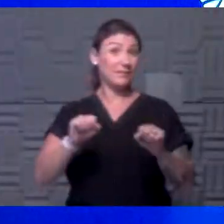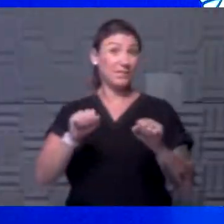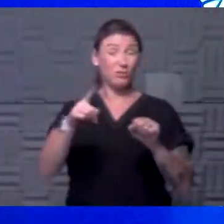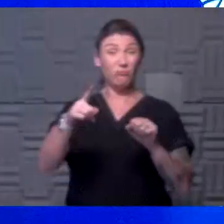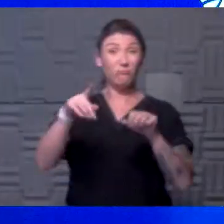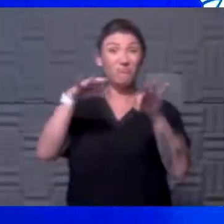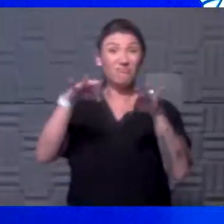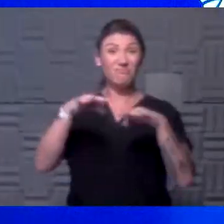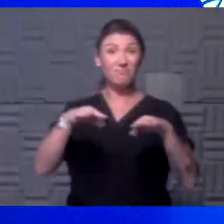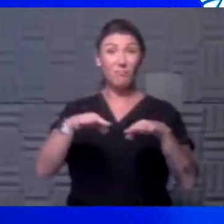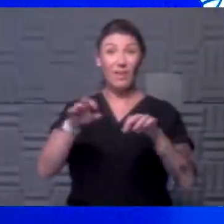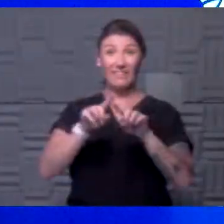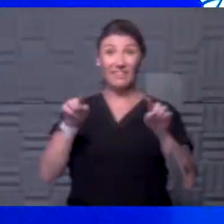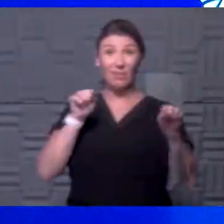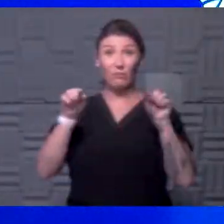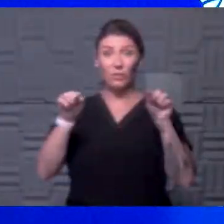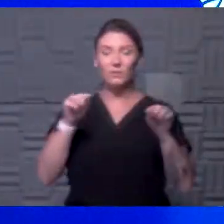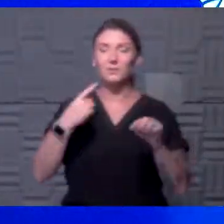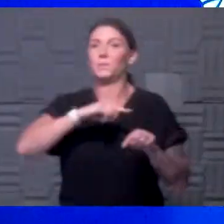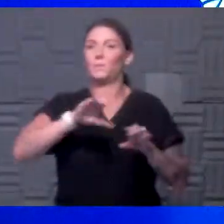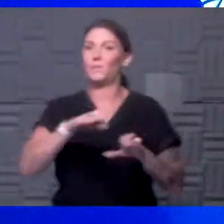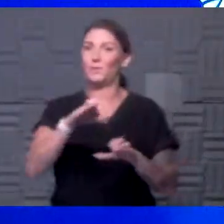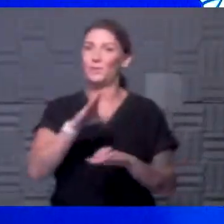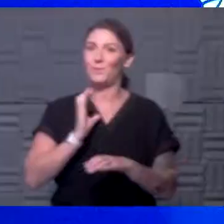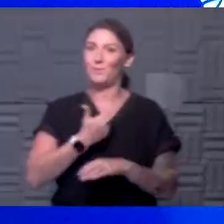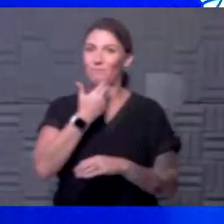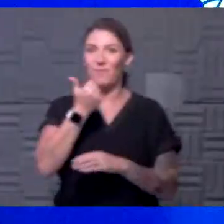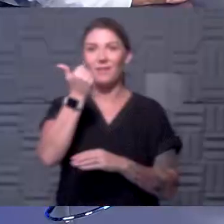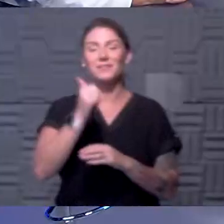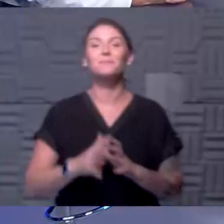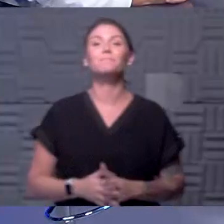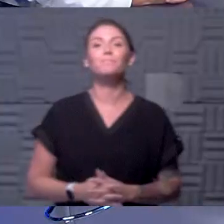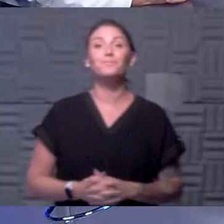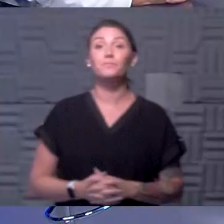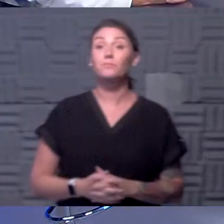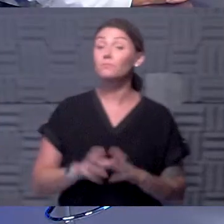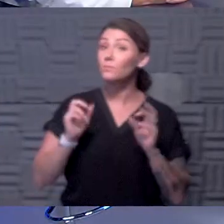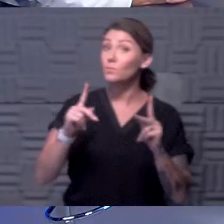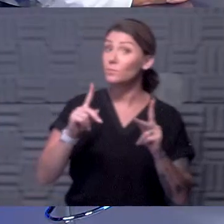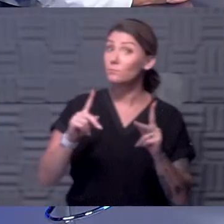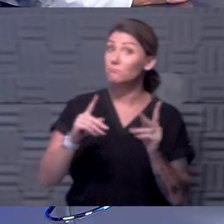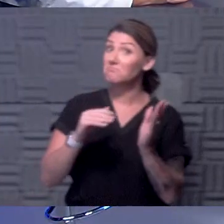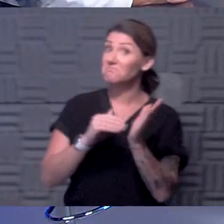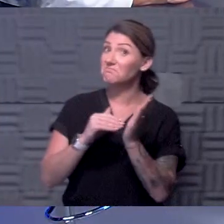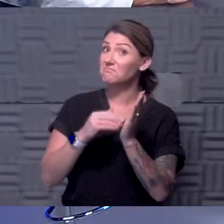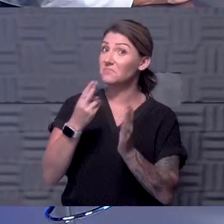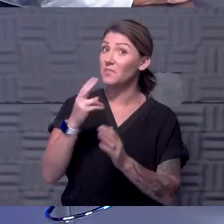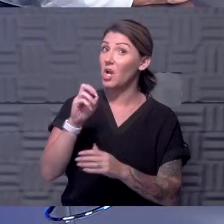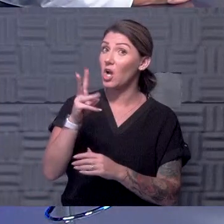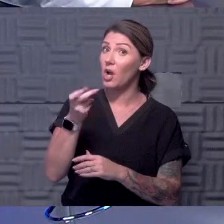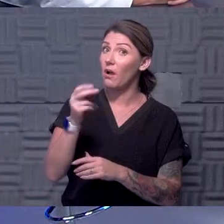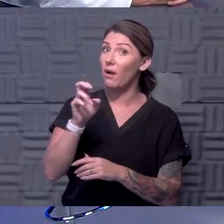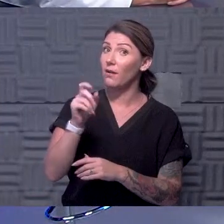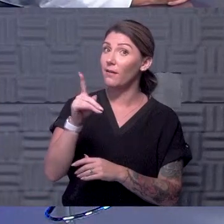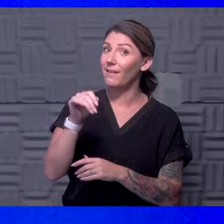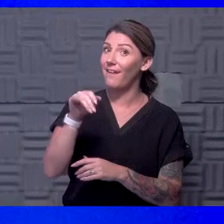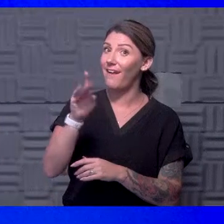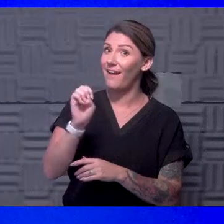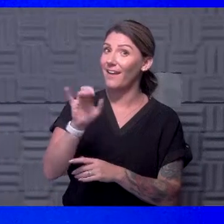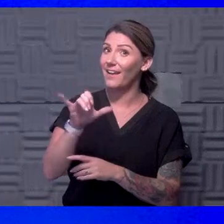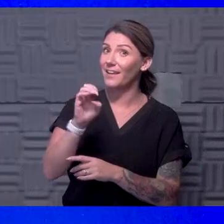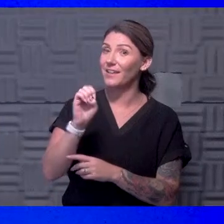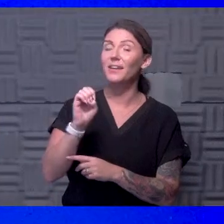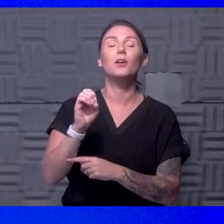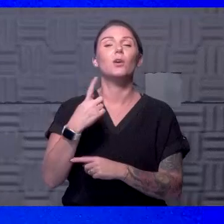difference? We'll do our best. Yeah, we'll do our best. Okay, Hawkeye, I want to hear the medical explanation for the difference. So we know